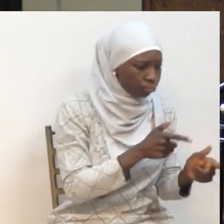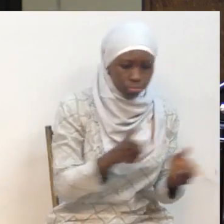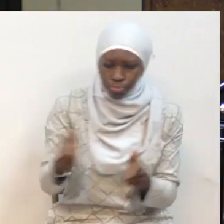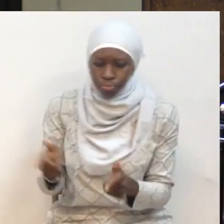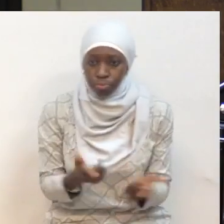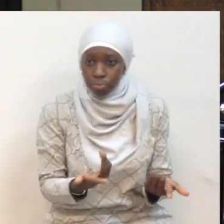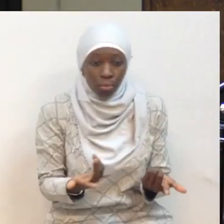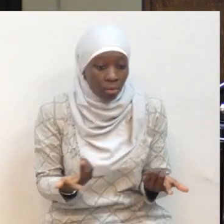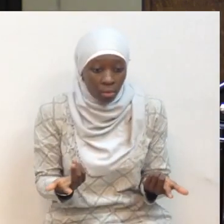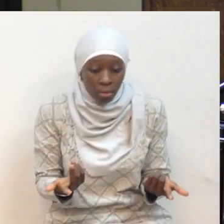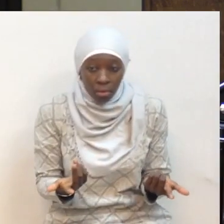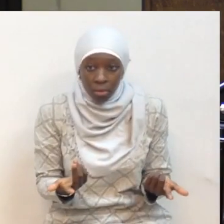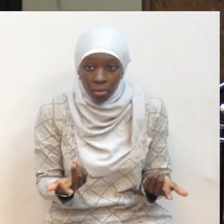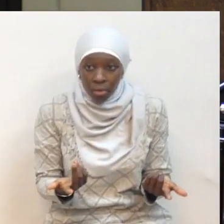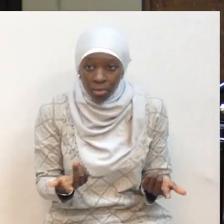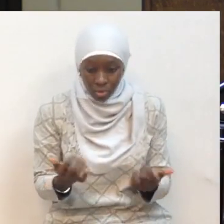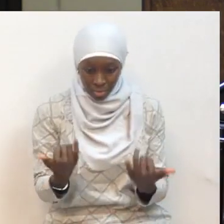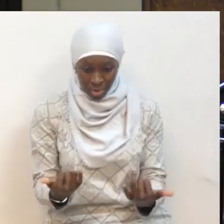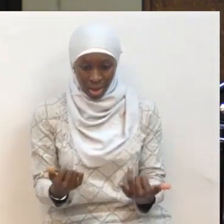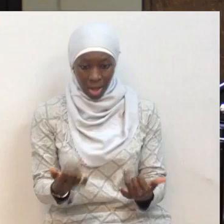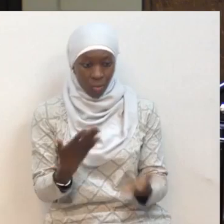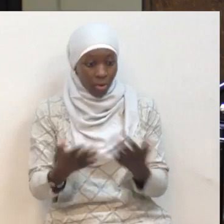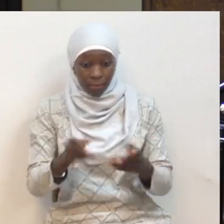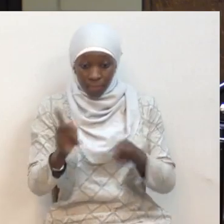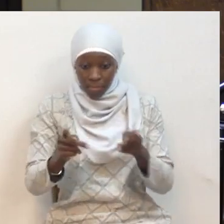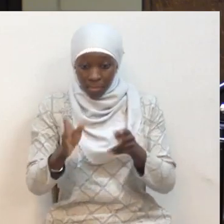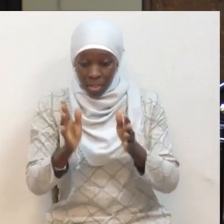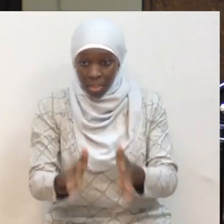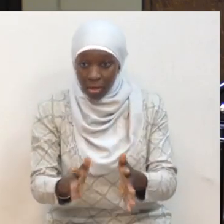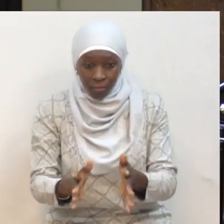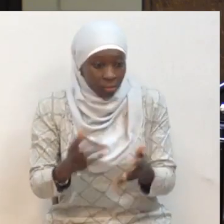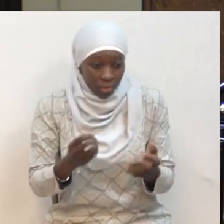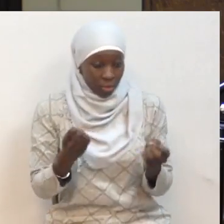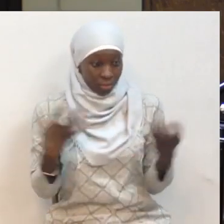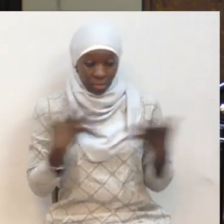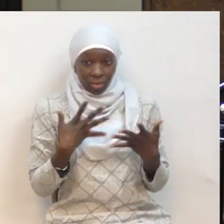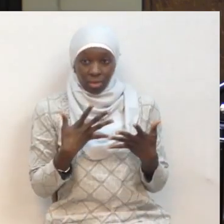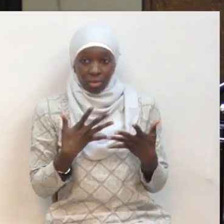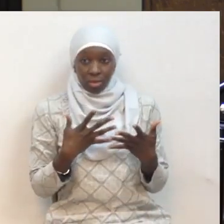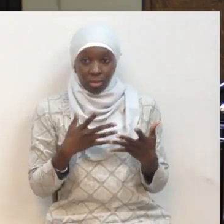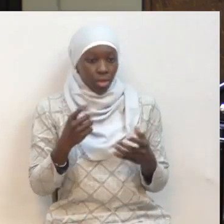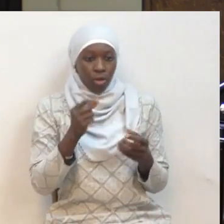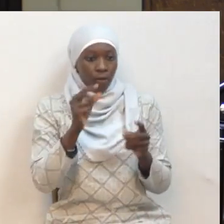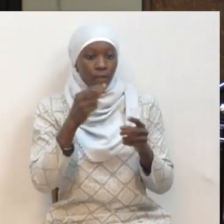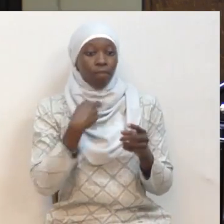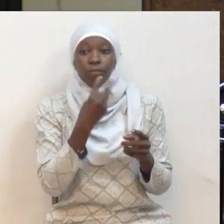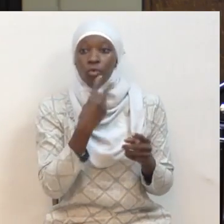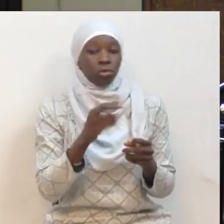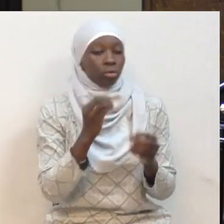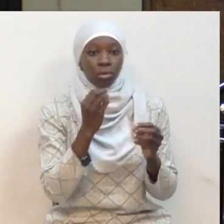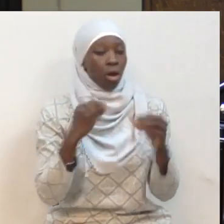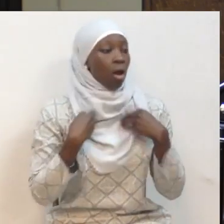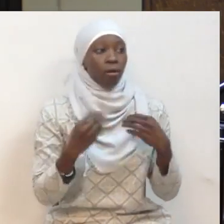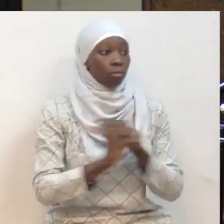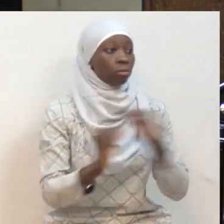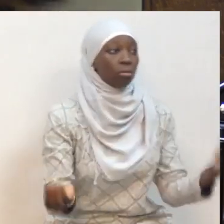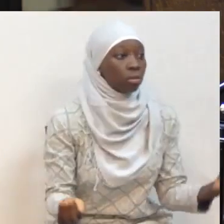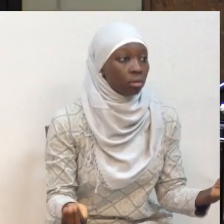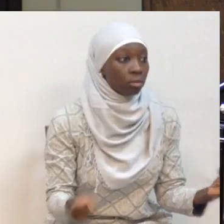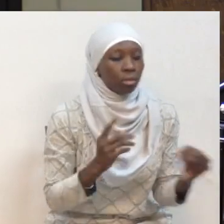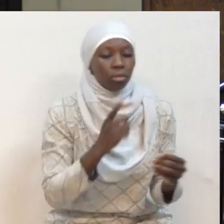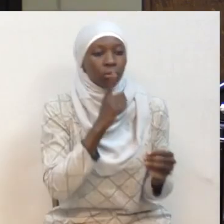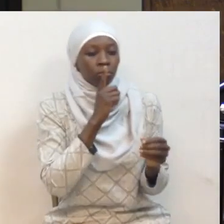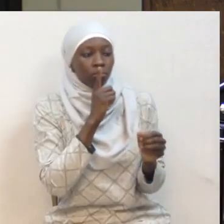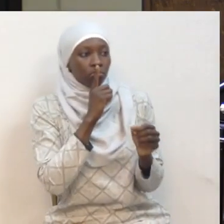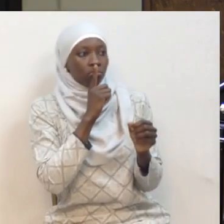nations, as it is true in other nations also. Yugoslavia was ruled by a tyranny for years, decades. The